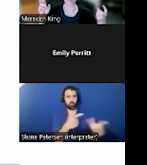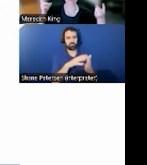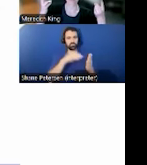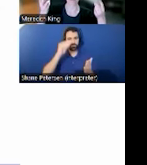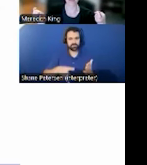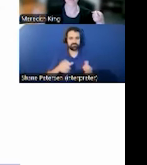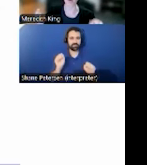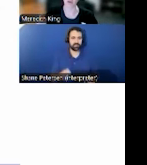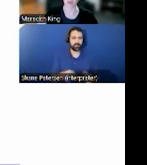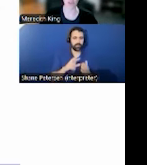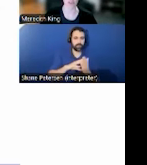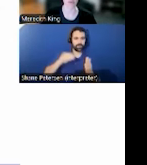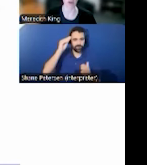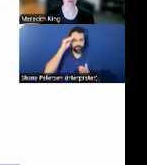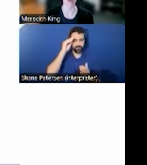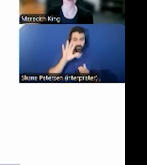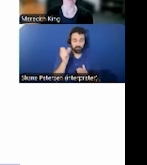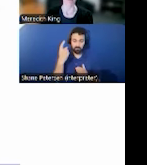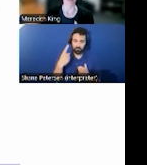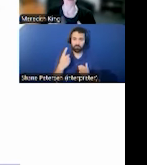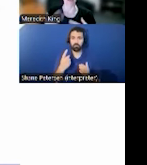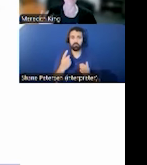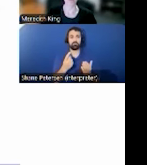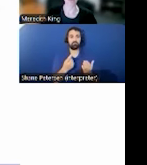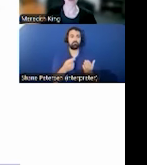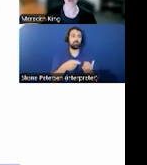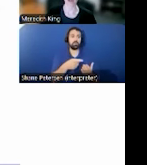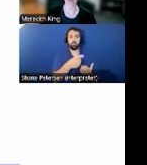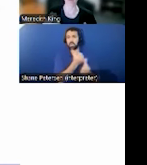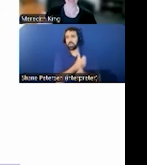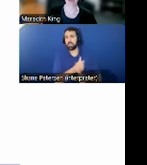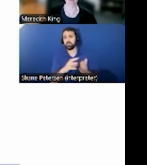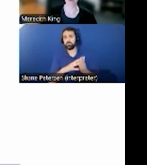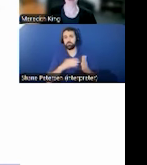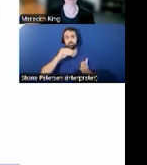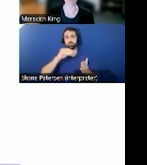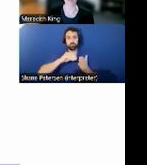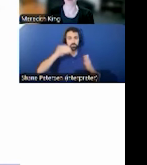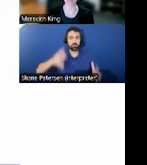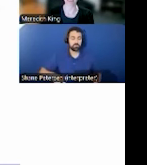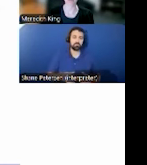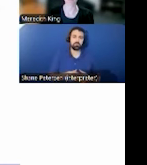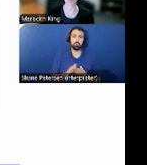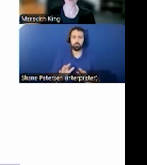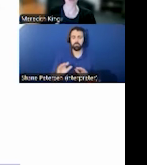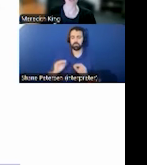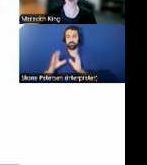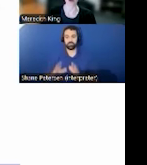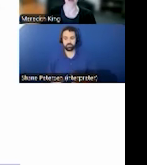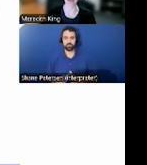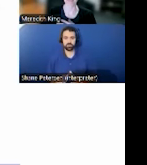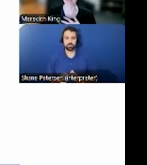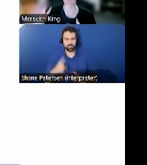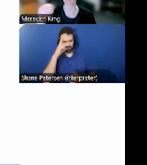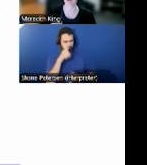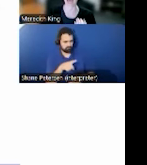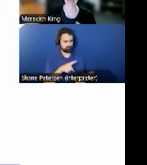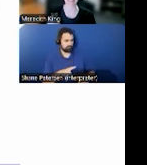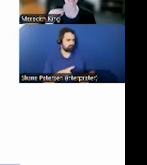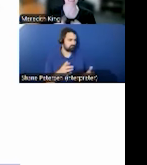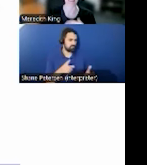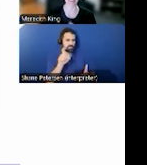your typical student. It helps instructors plan for student differences from the start instead